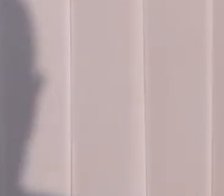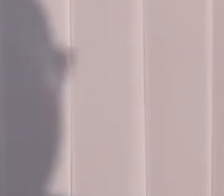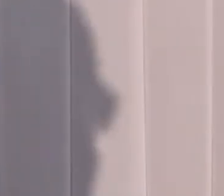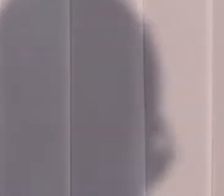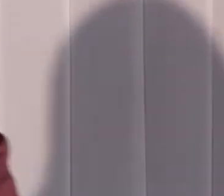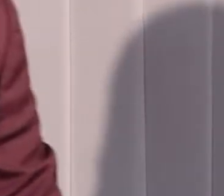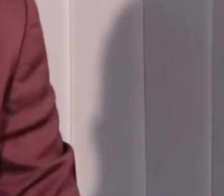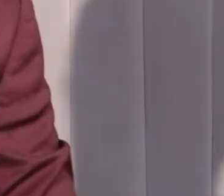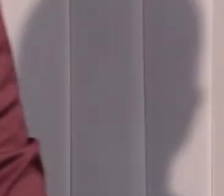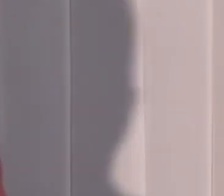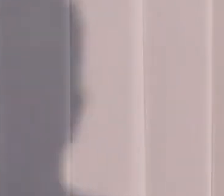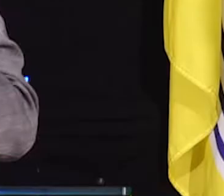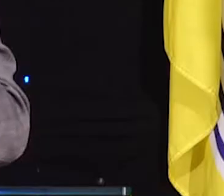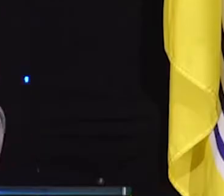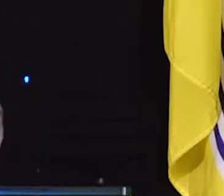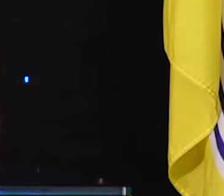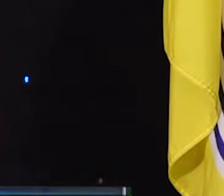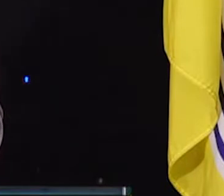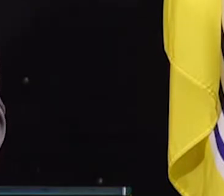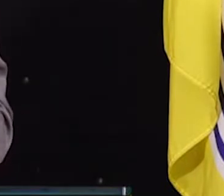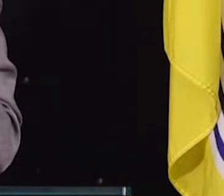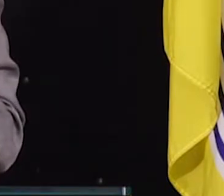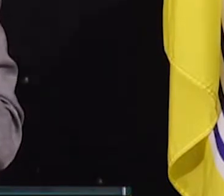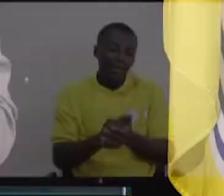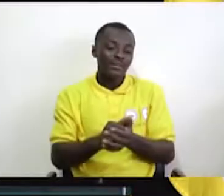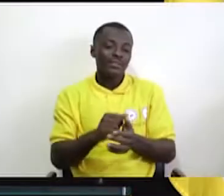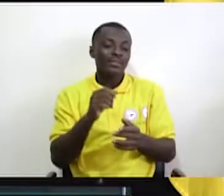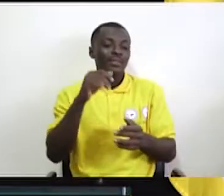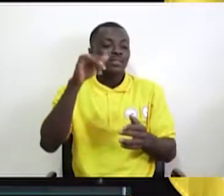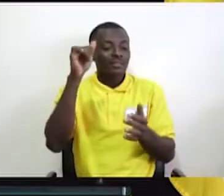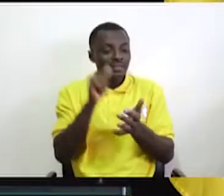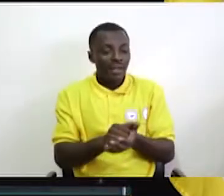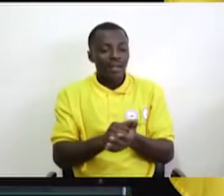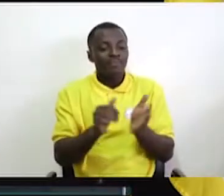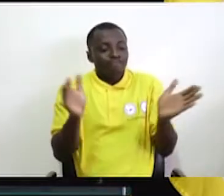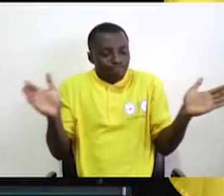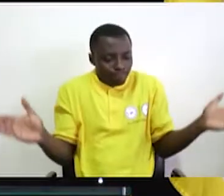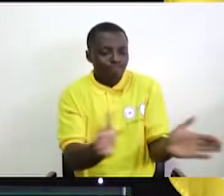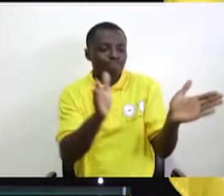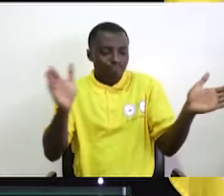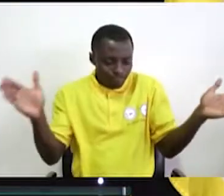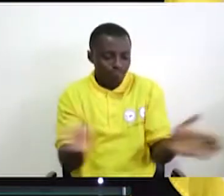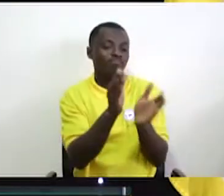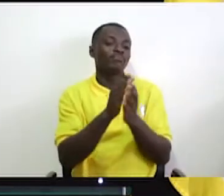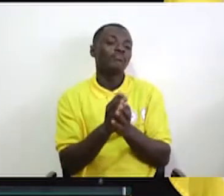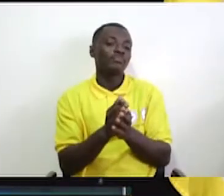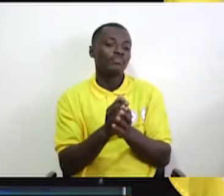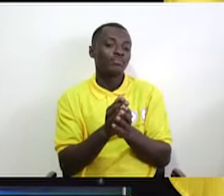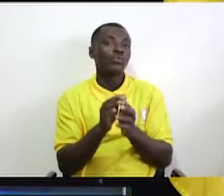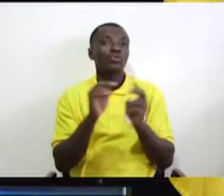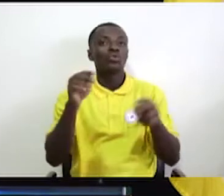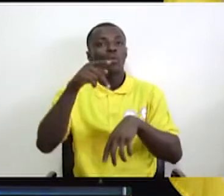Jesus Christ. The overriding passion of his life. The Apostle